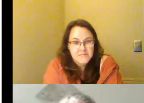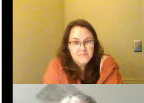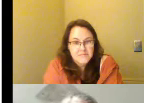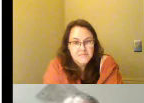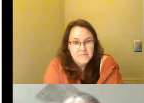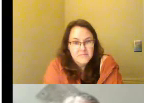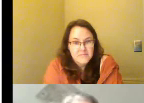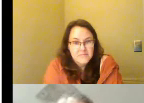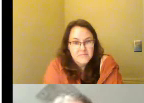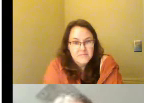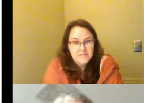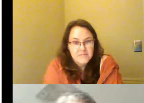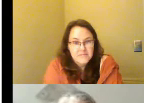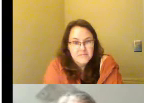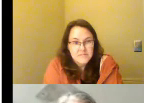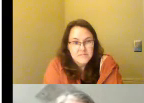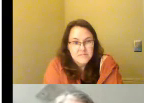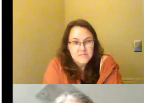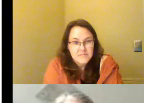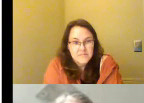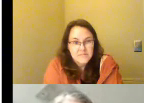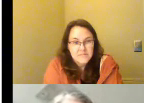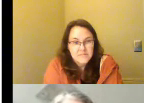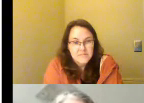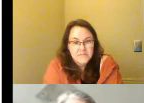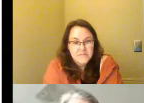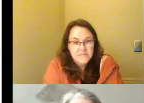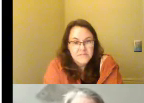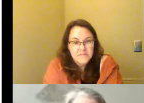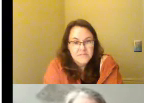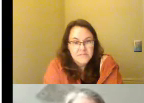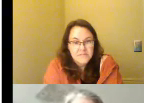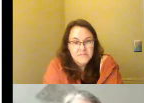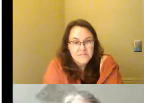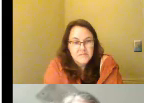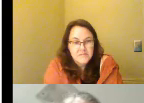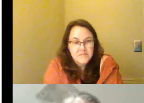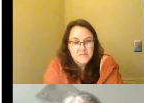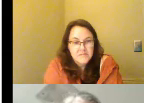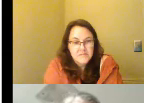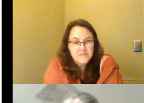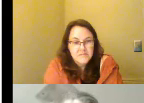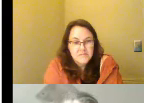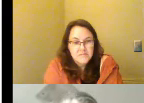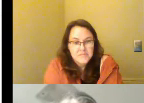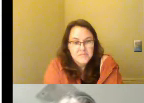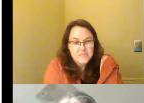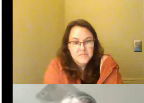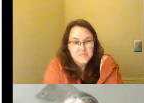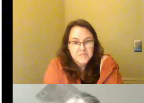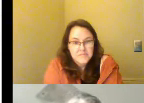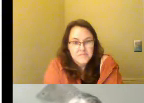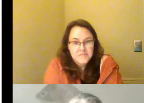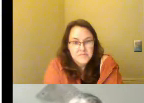and this is a floodplain. There are wetlands, but you can't see them on this particular photo. But here you can see